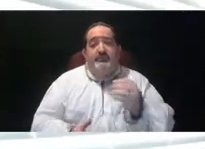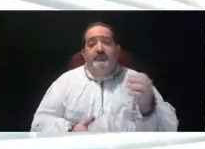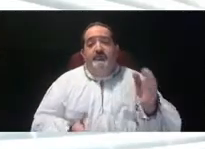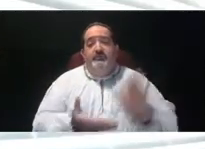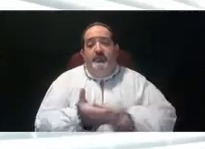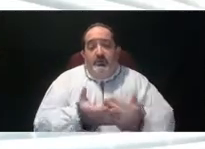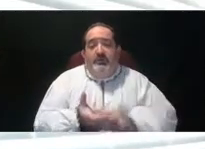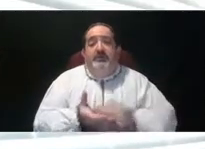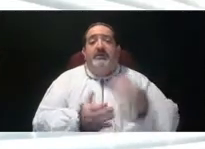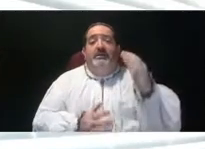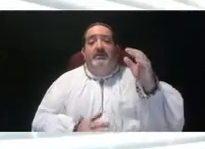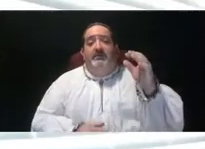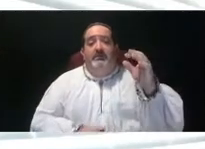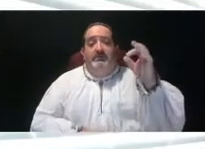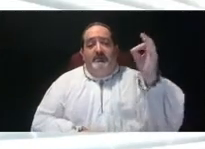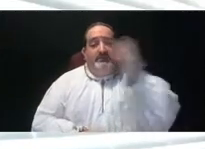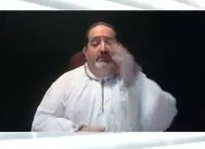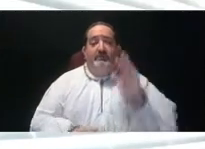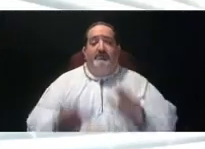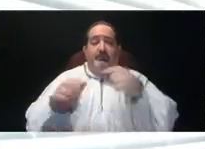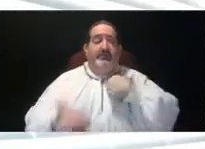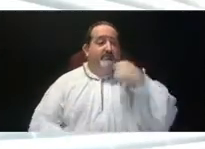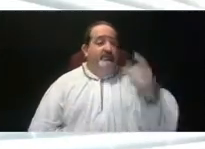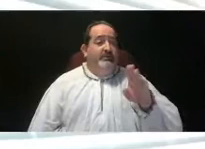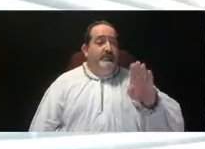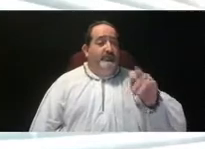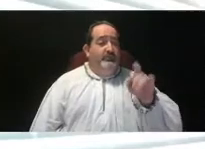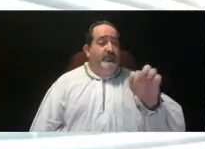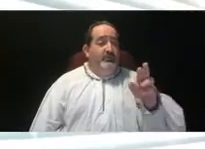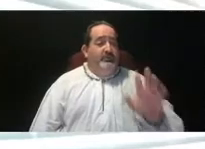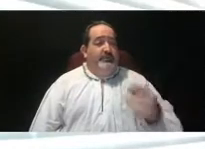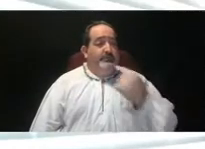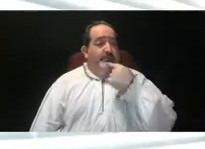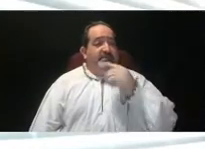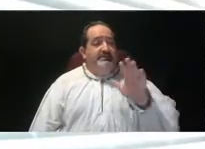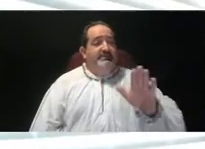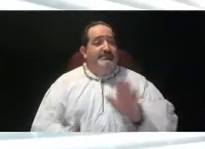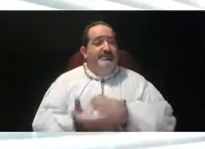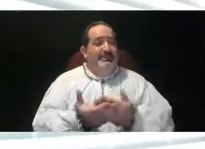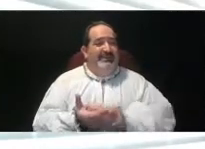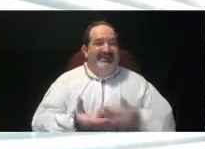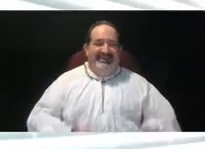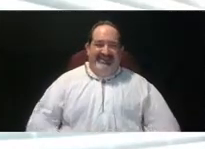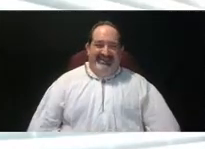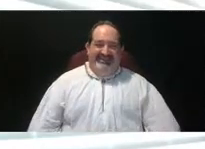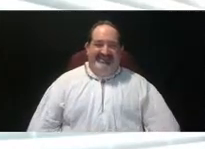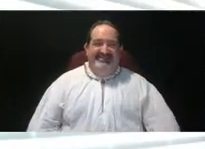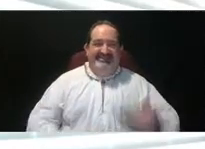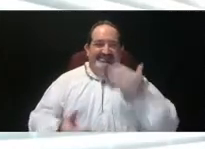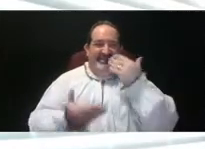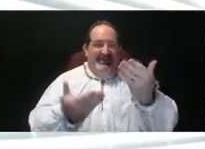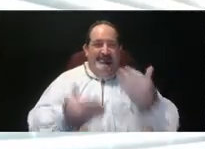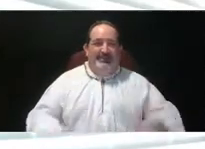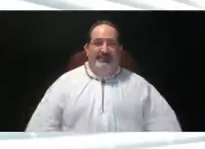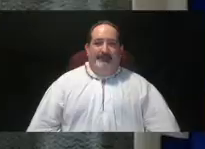is phenomenal. I was telling Bjorn the other day that I really miss his cooking. So thank you.